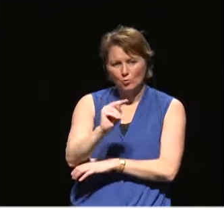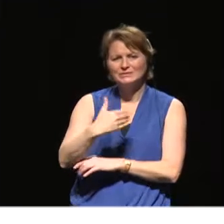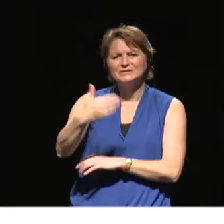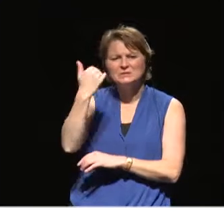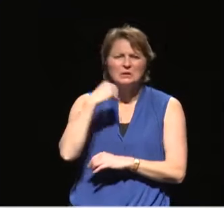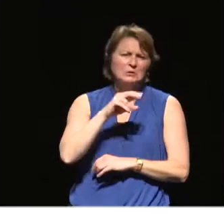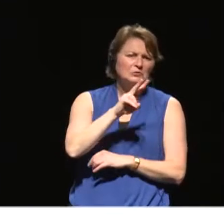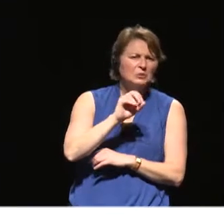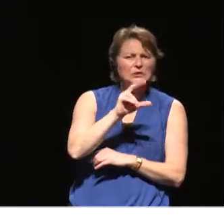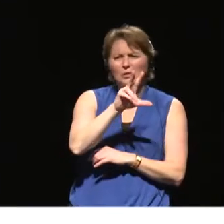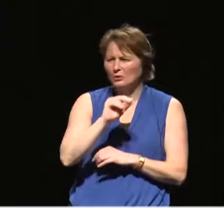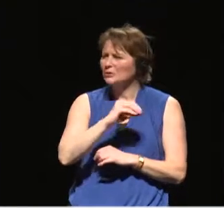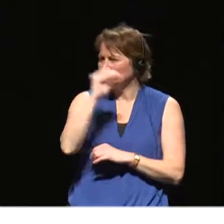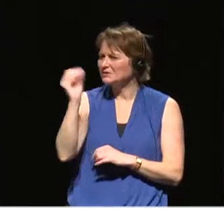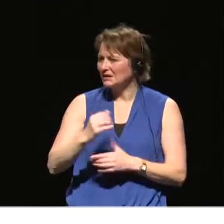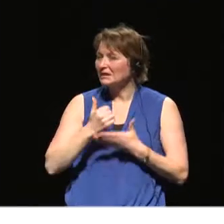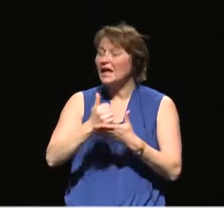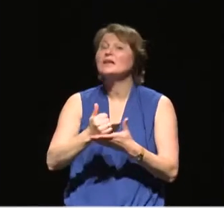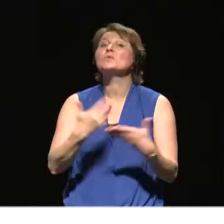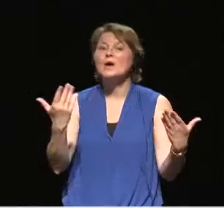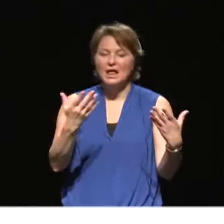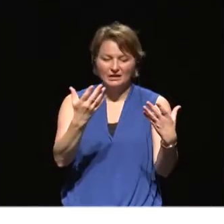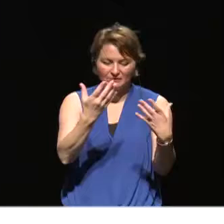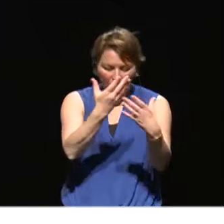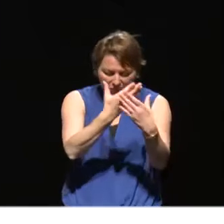aid globally is lost to corruption.